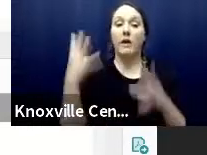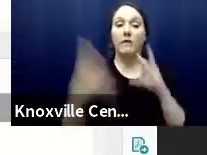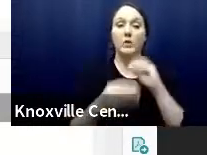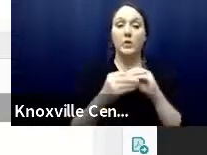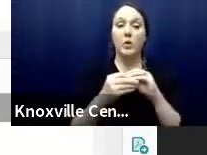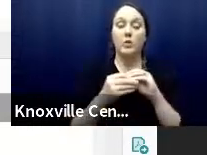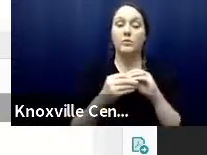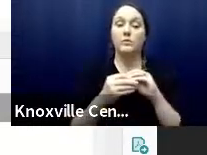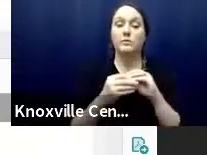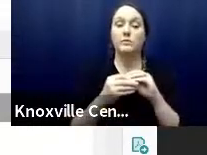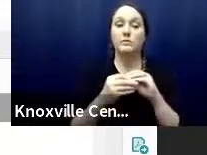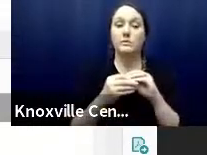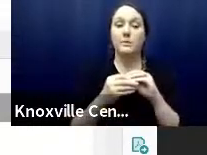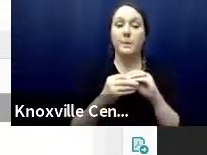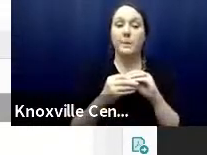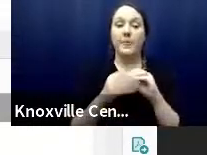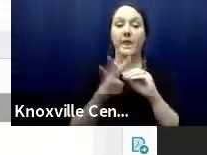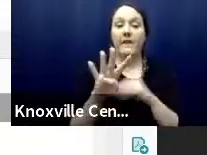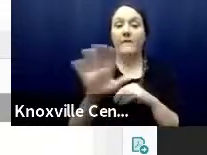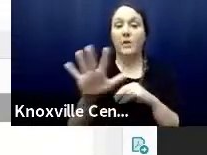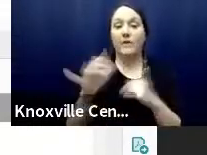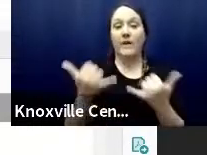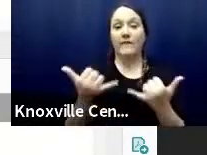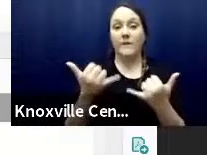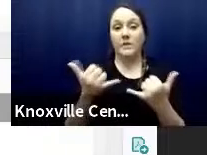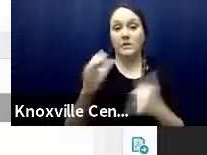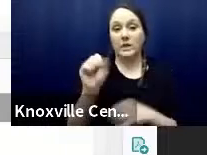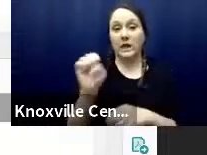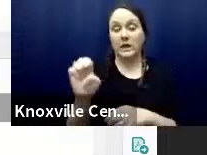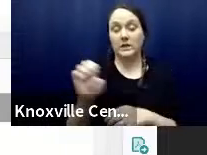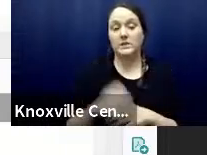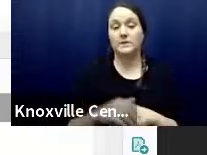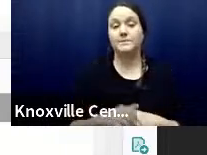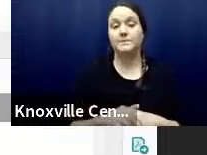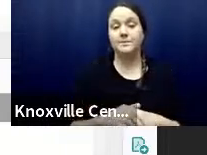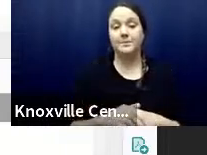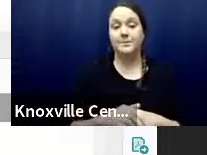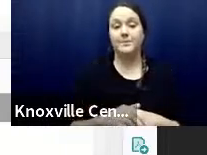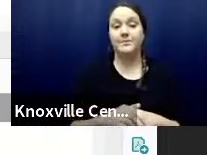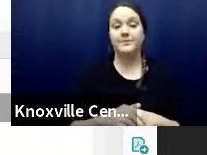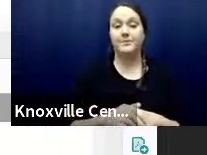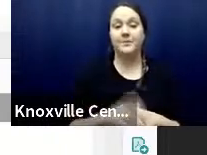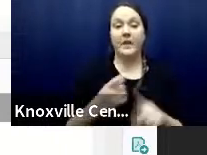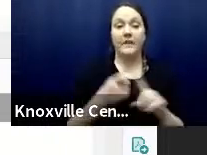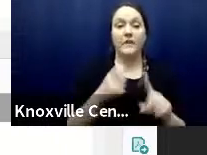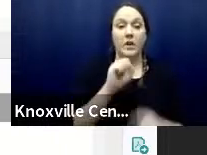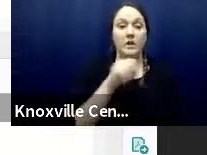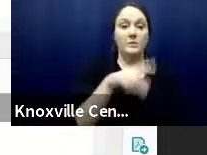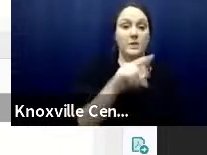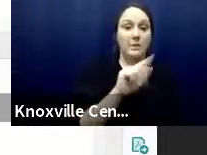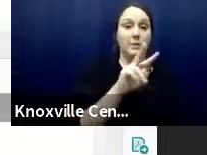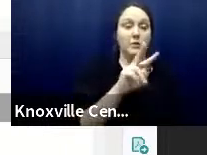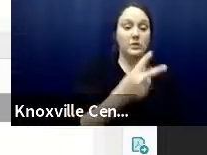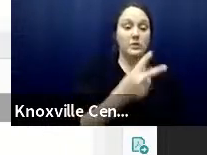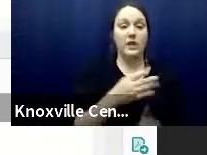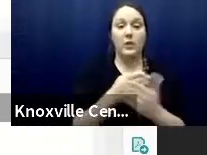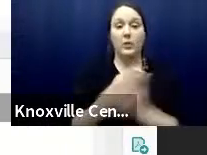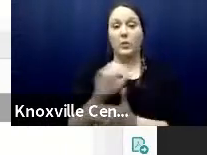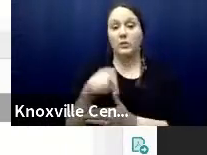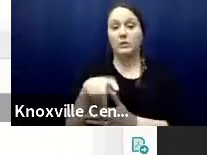total of 45 active cases from September 2nd through September